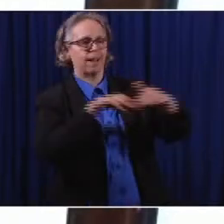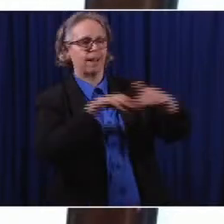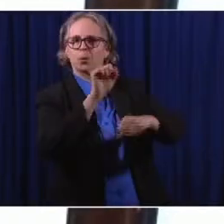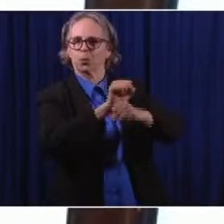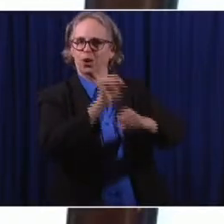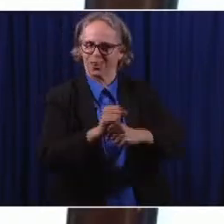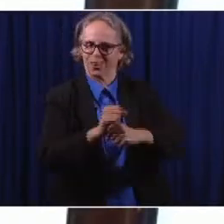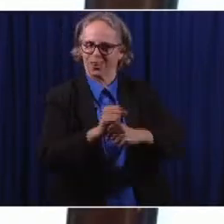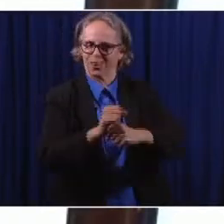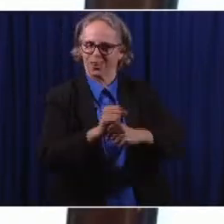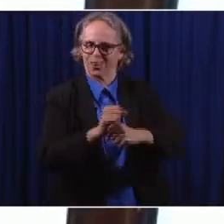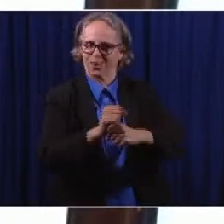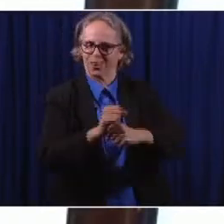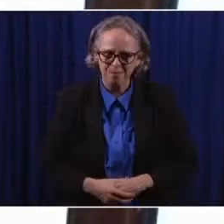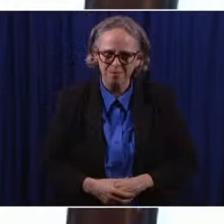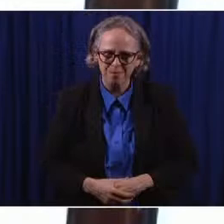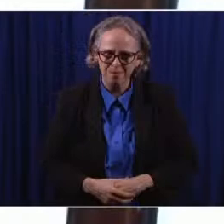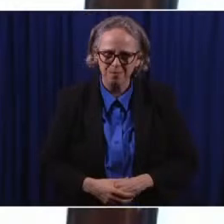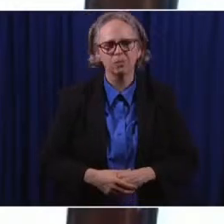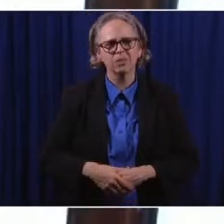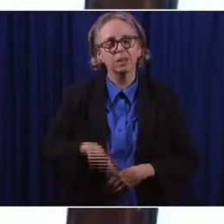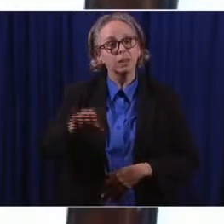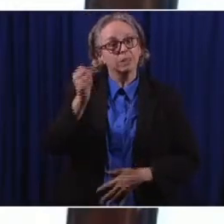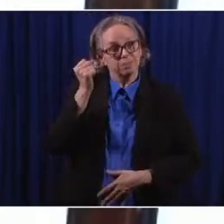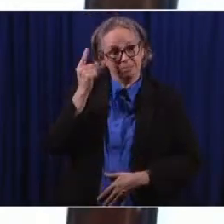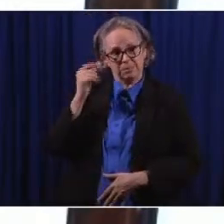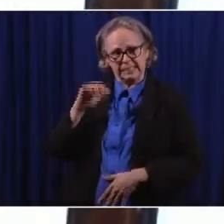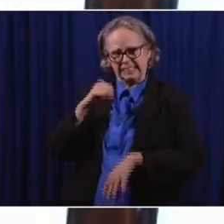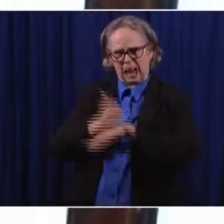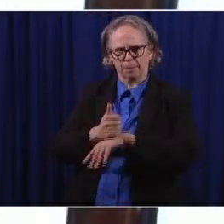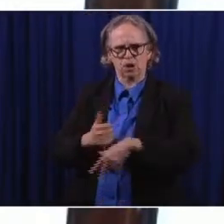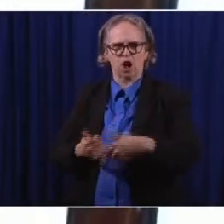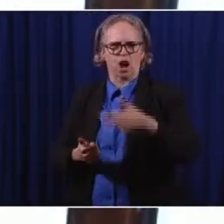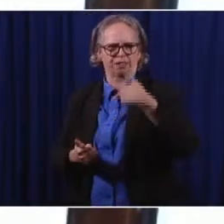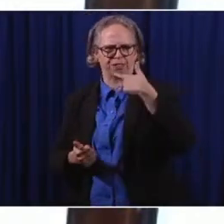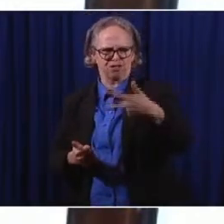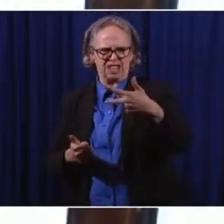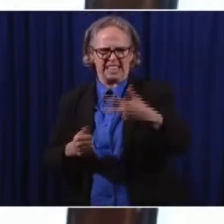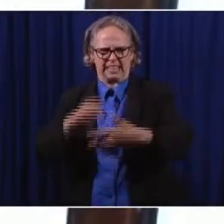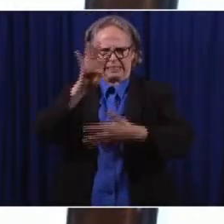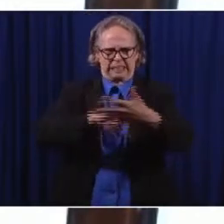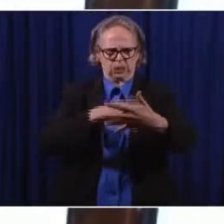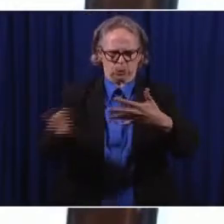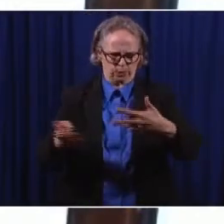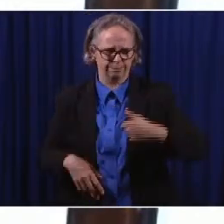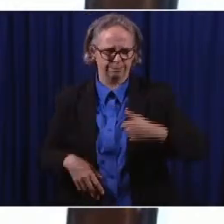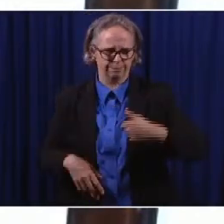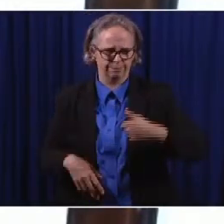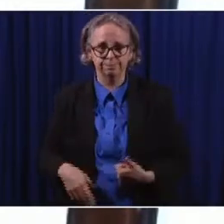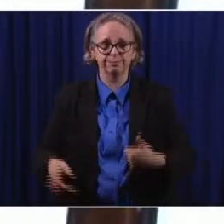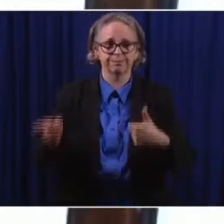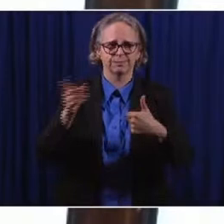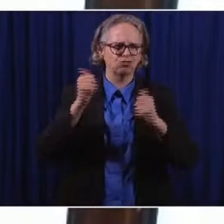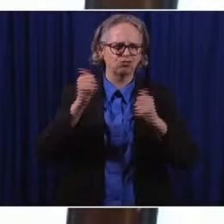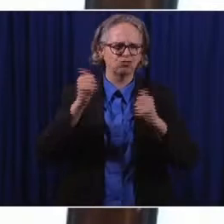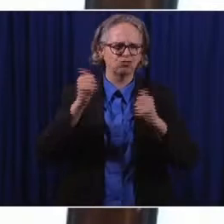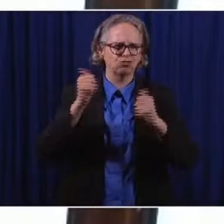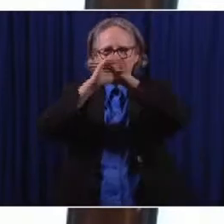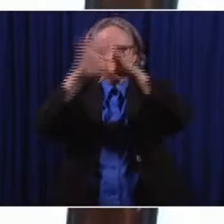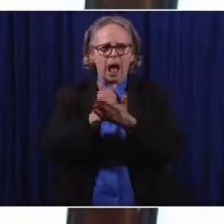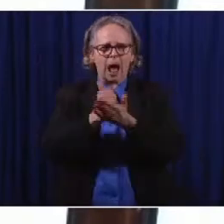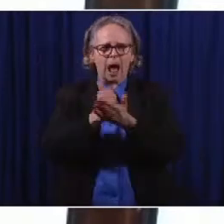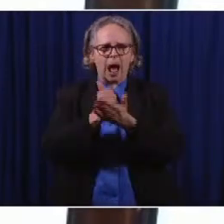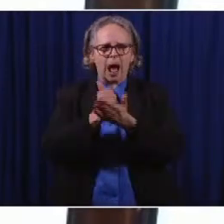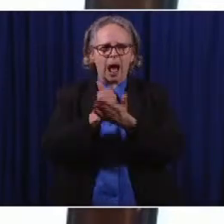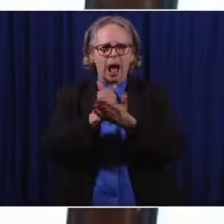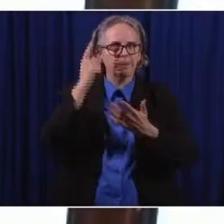So then we decided, we basically created 3 schedules that tried to hit every scenario that we might face. We